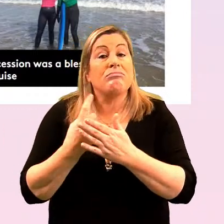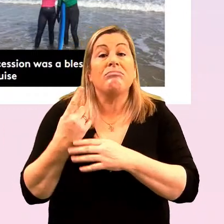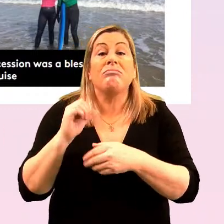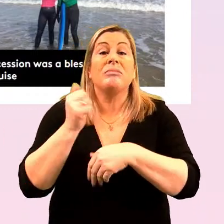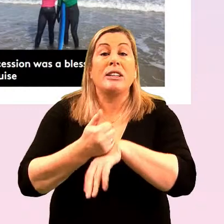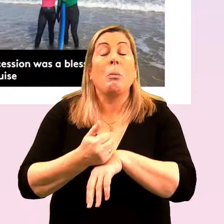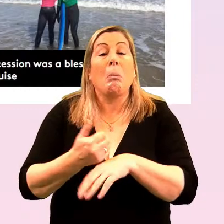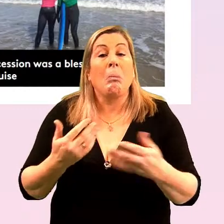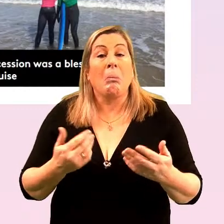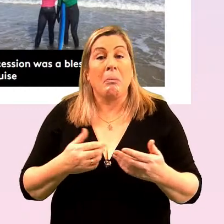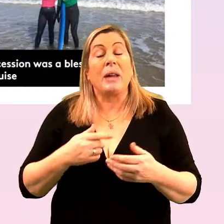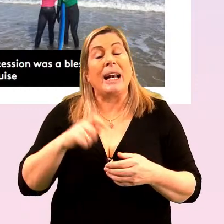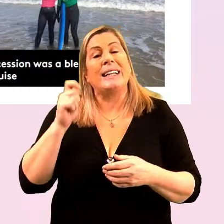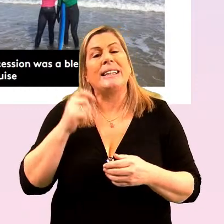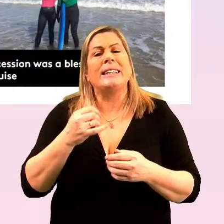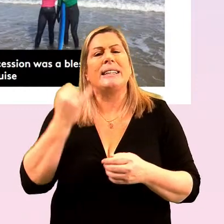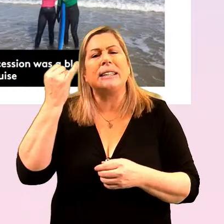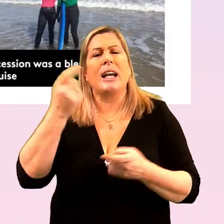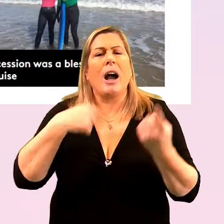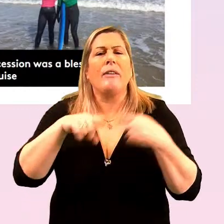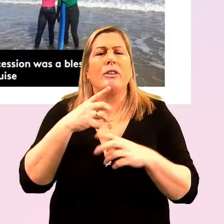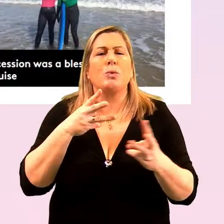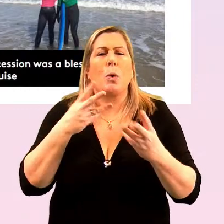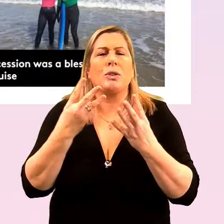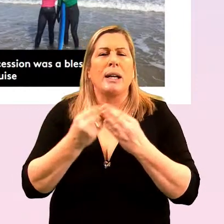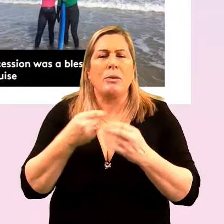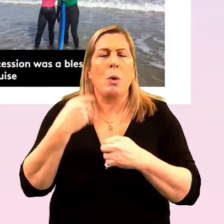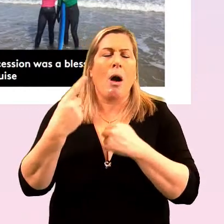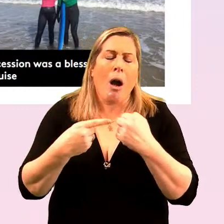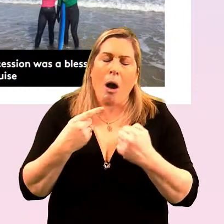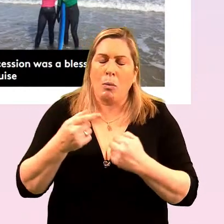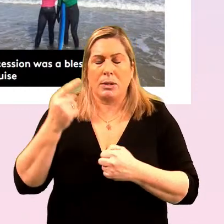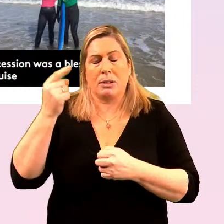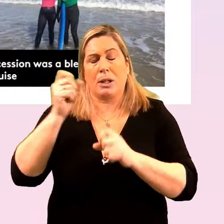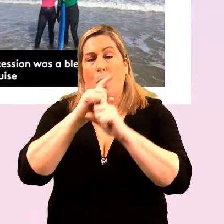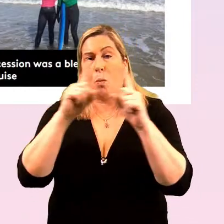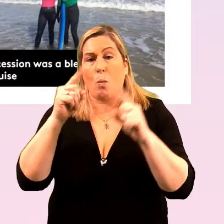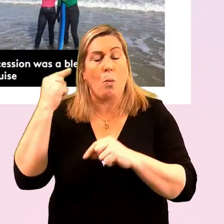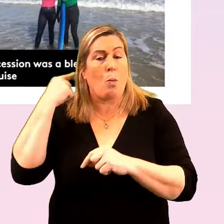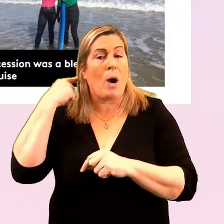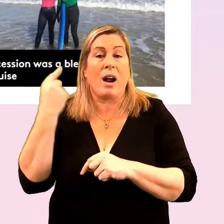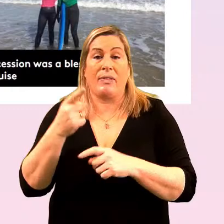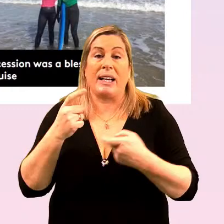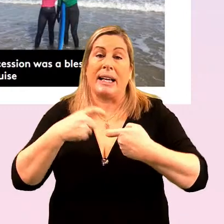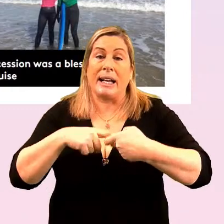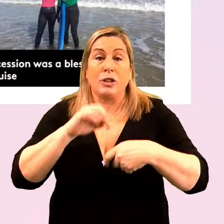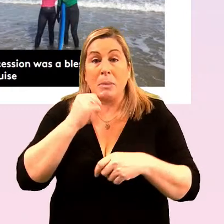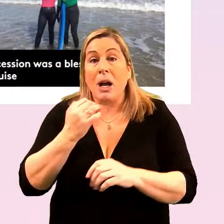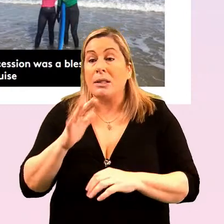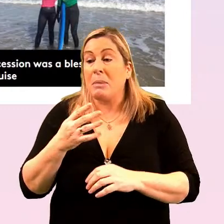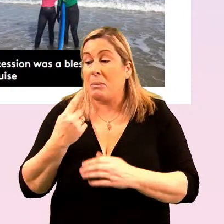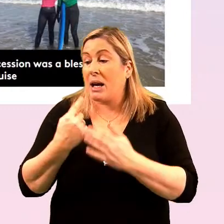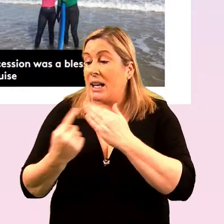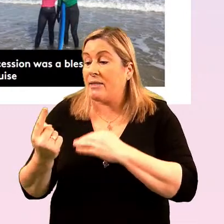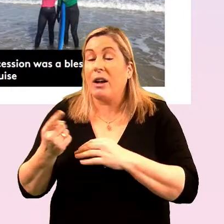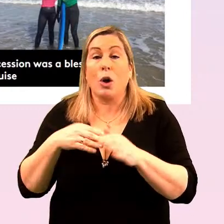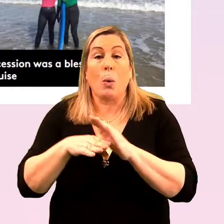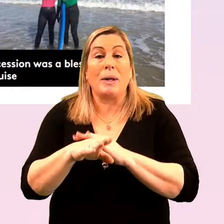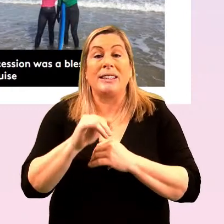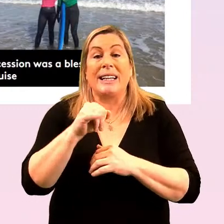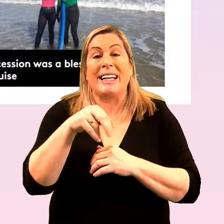us working together is that we're always very conscious of that connection, because an individual may go to the entry office